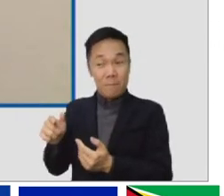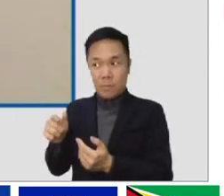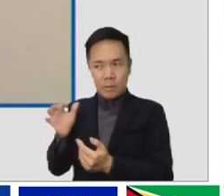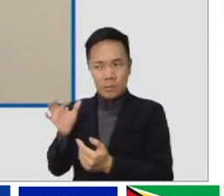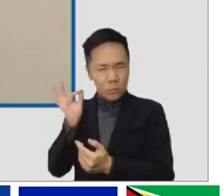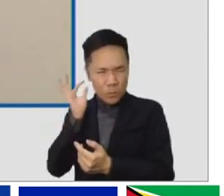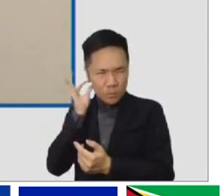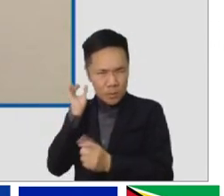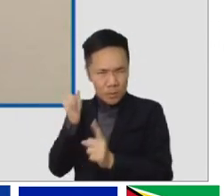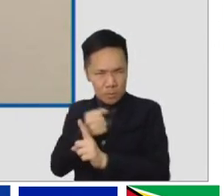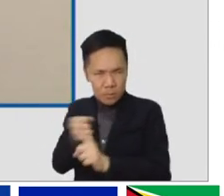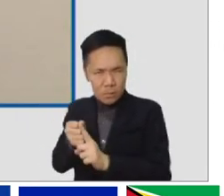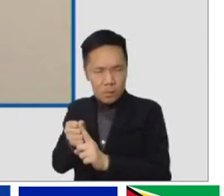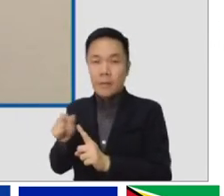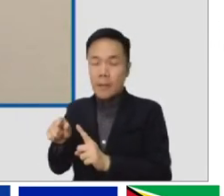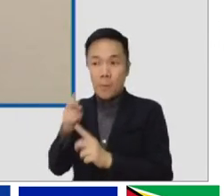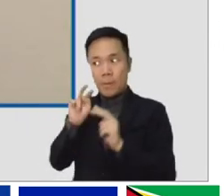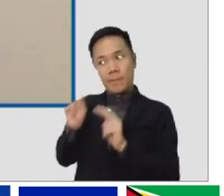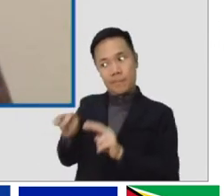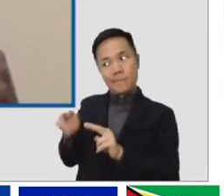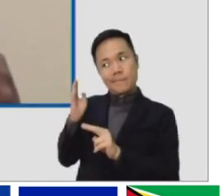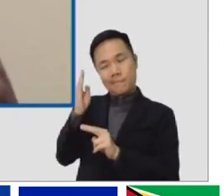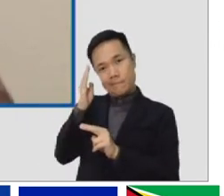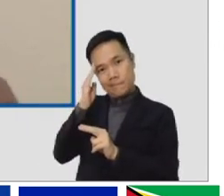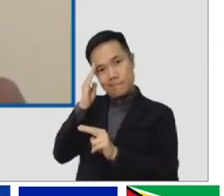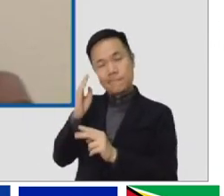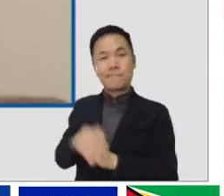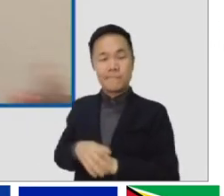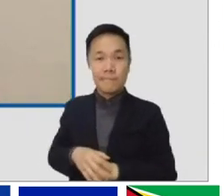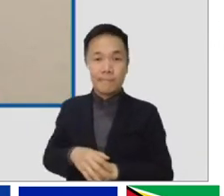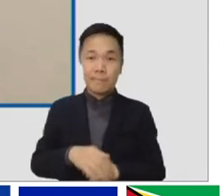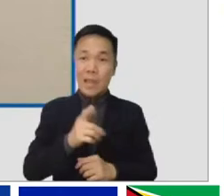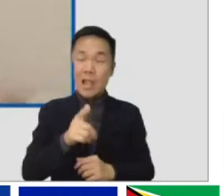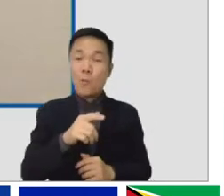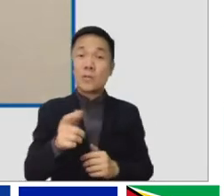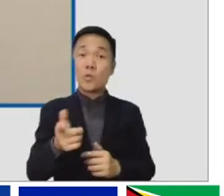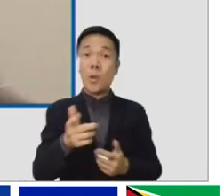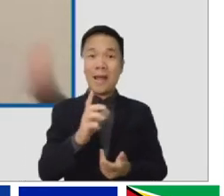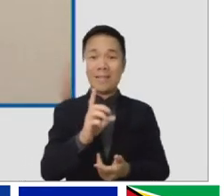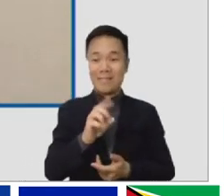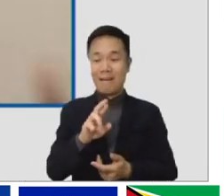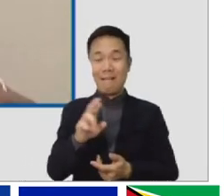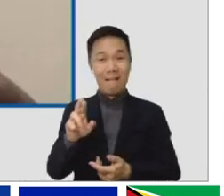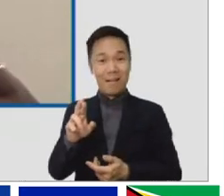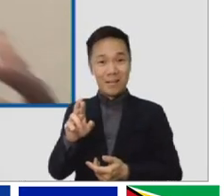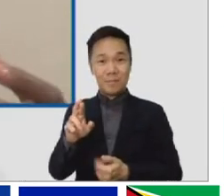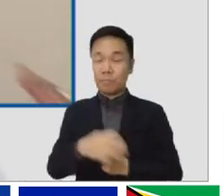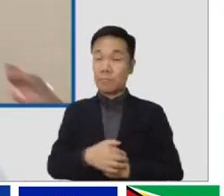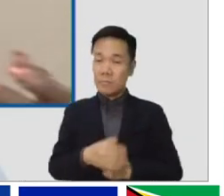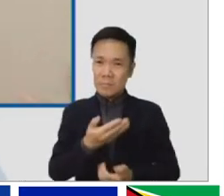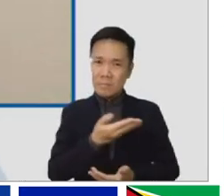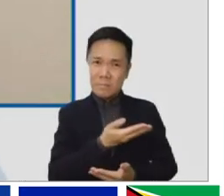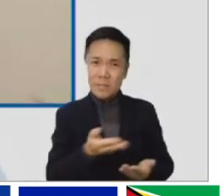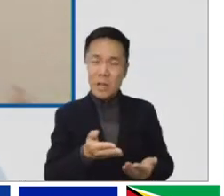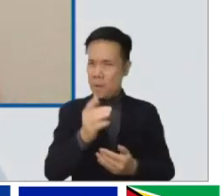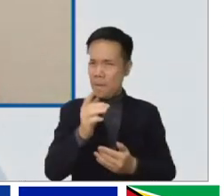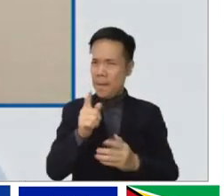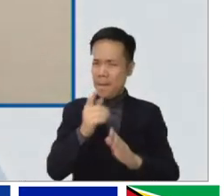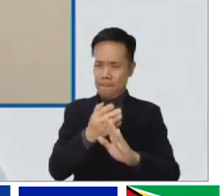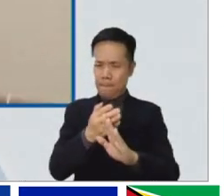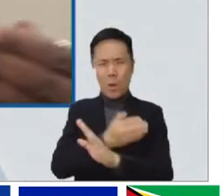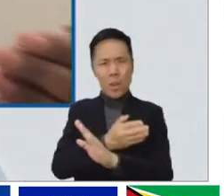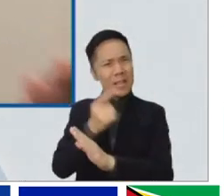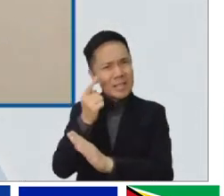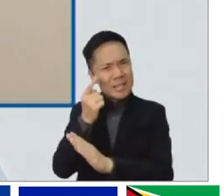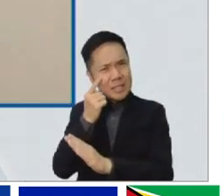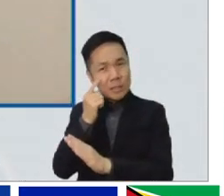the as we say in disaster management, you have your systems which are in place, but also you identify what is going to trigger. And so you